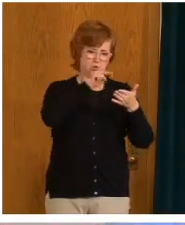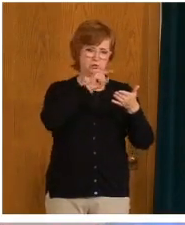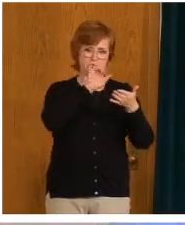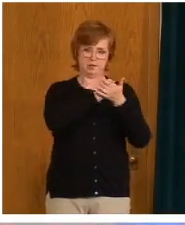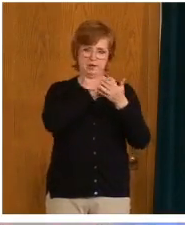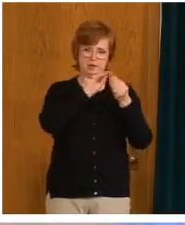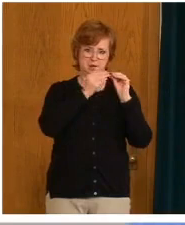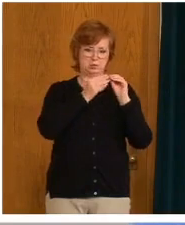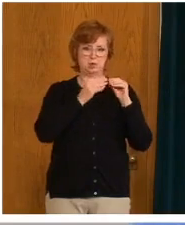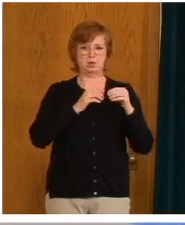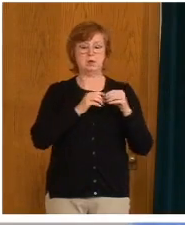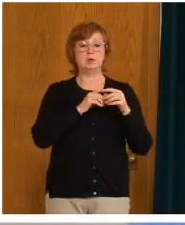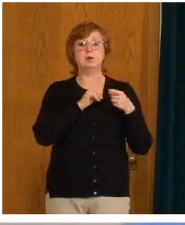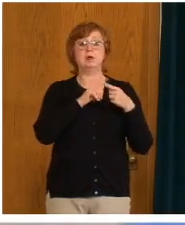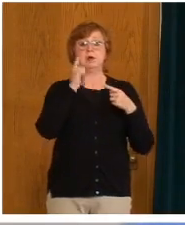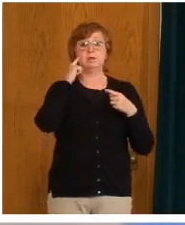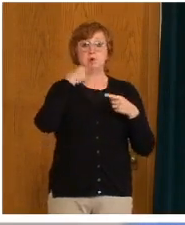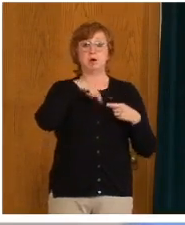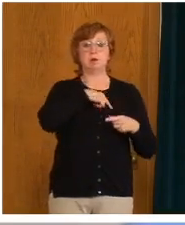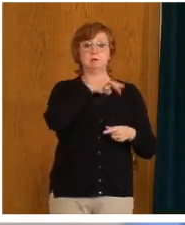ICU capacity is